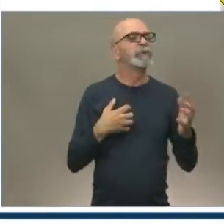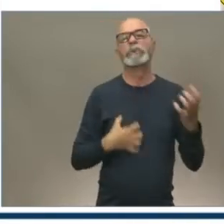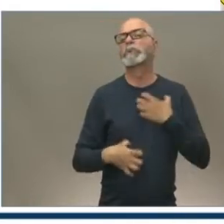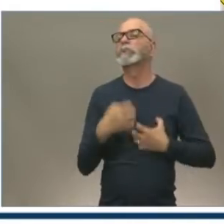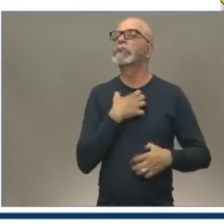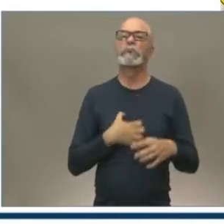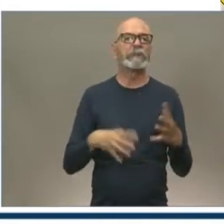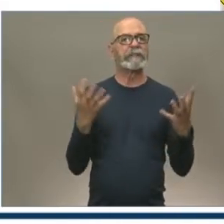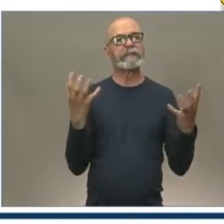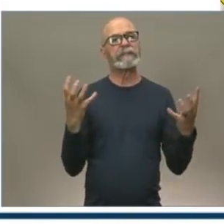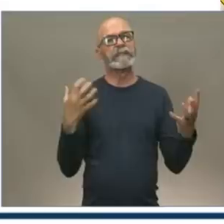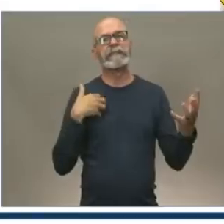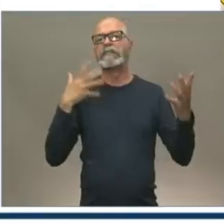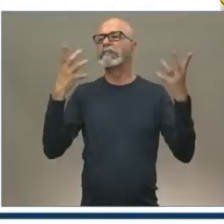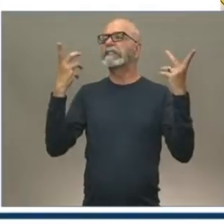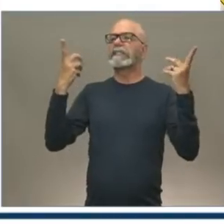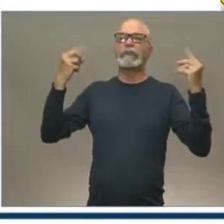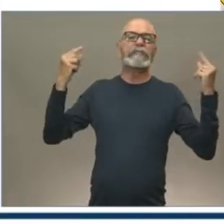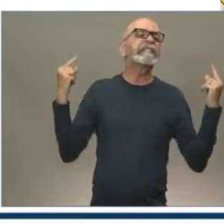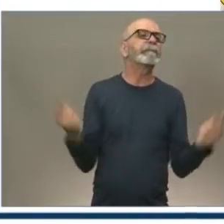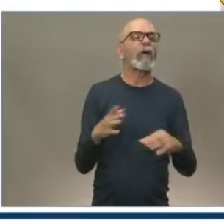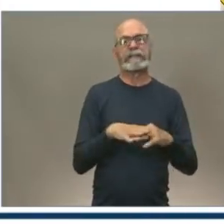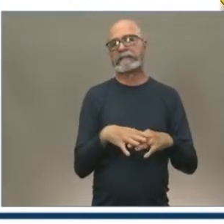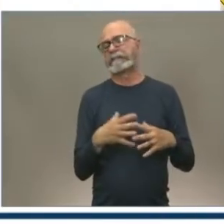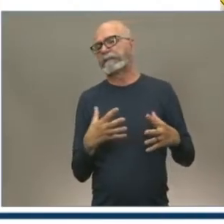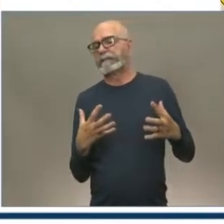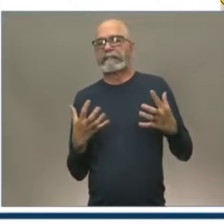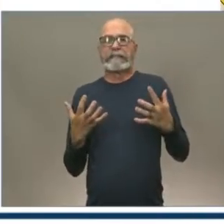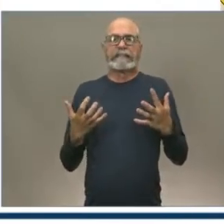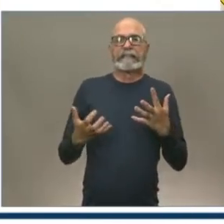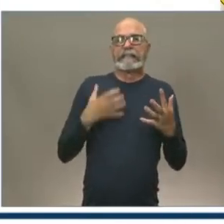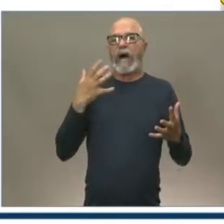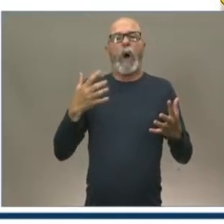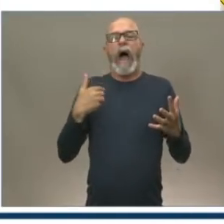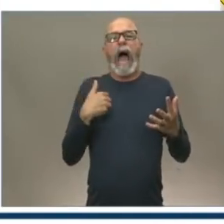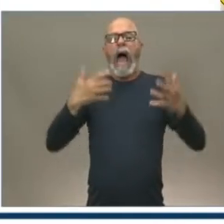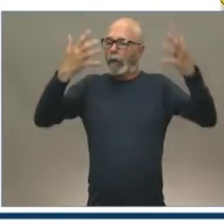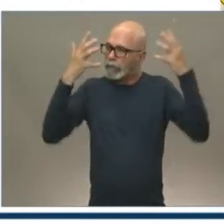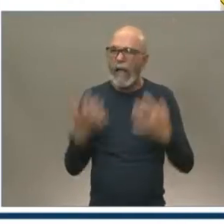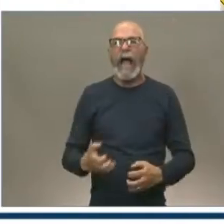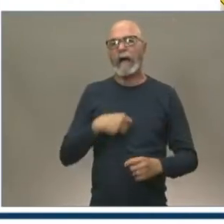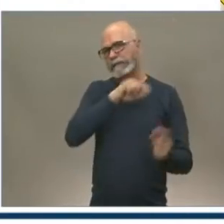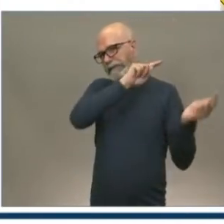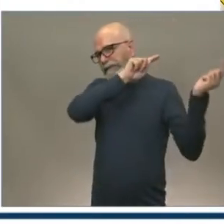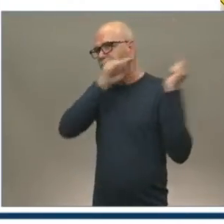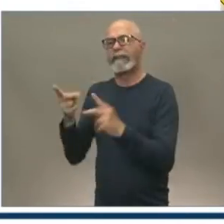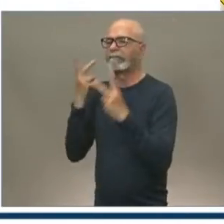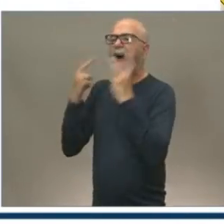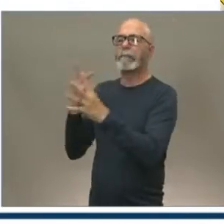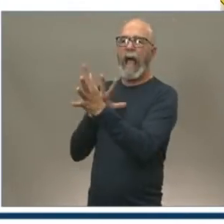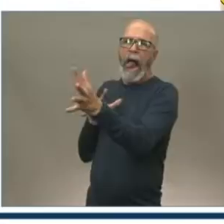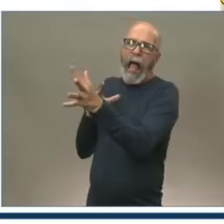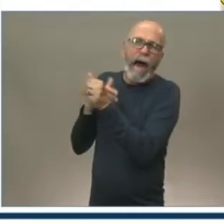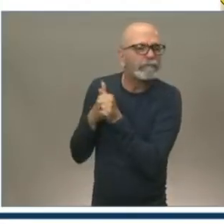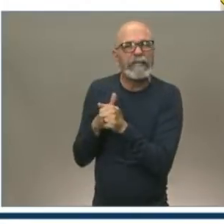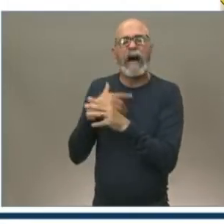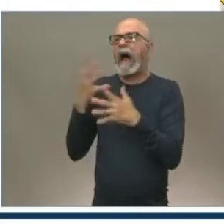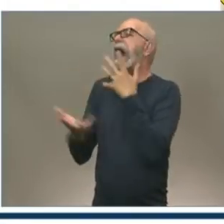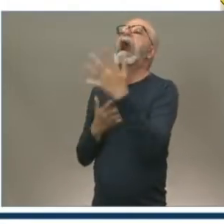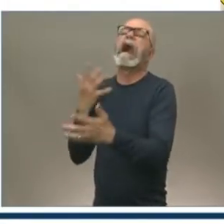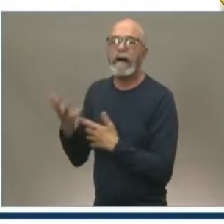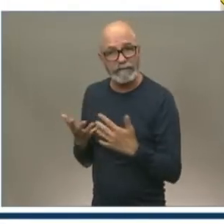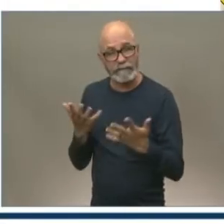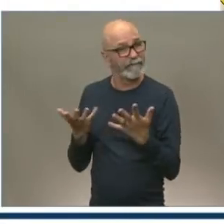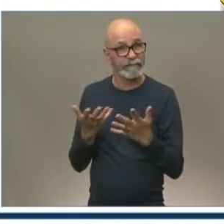said about, or Dr. Strang, you just said about, people wanting to come here to see their families? Do we have any indication of why so